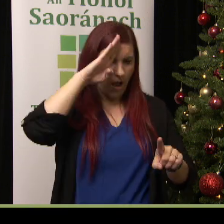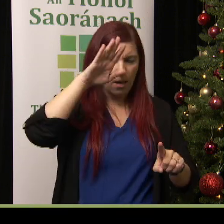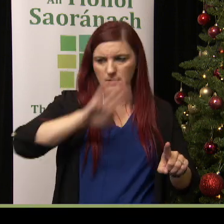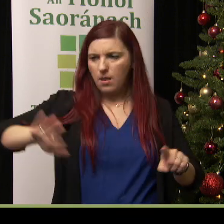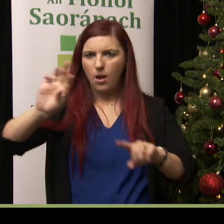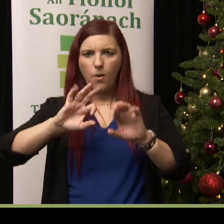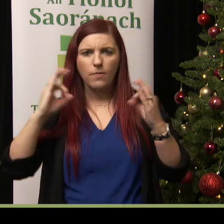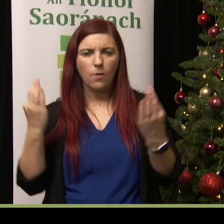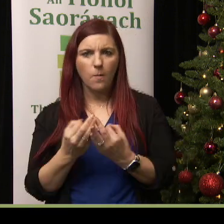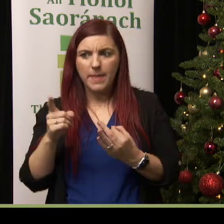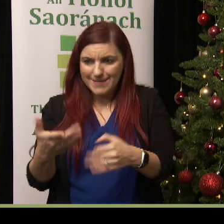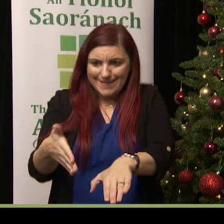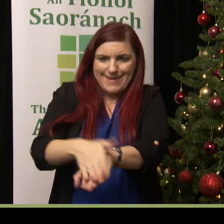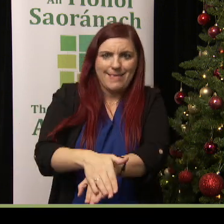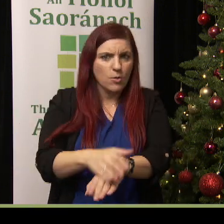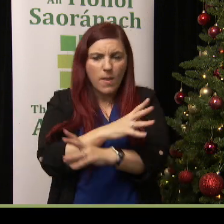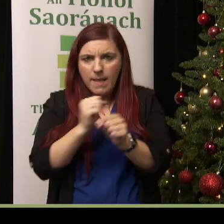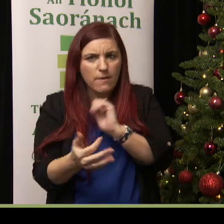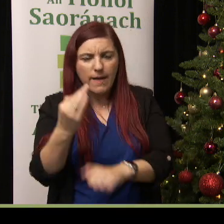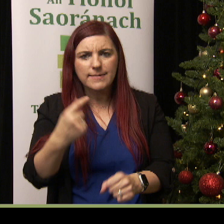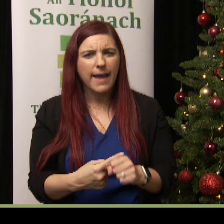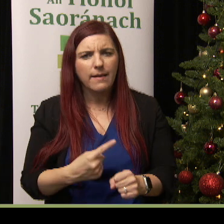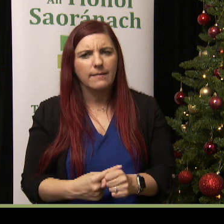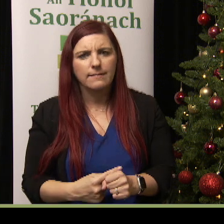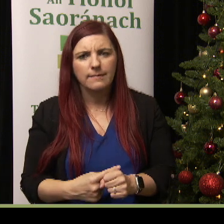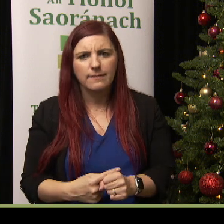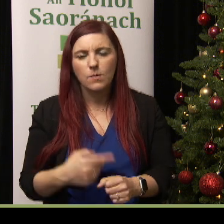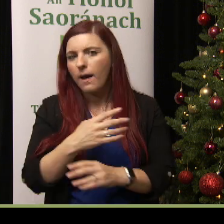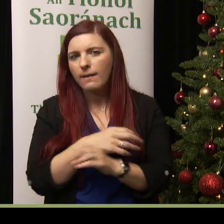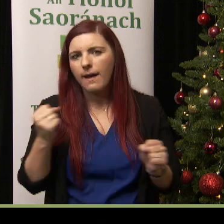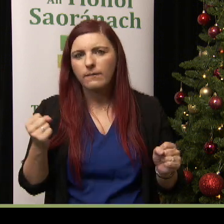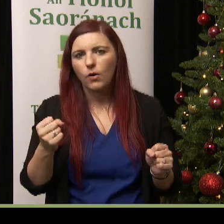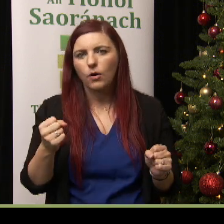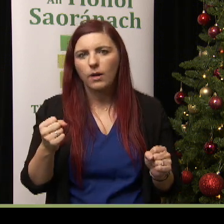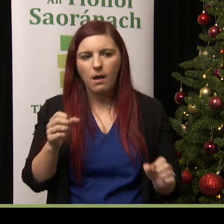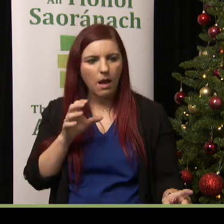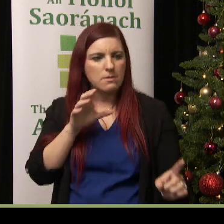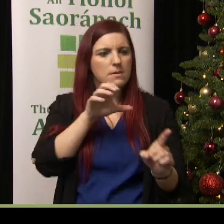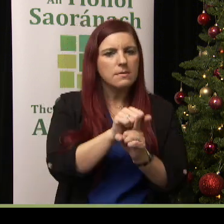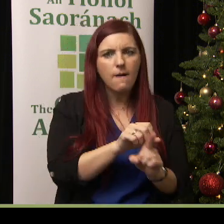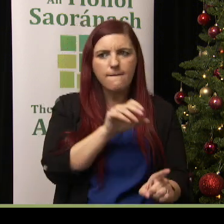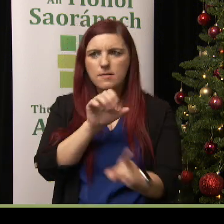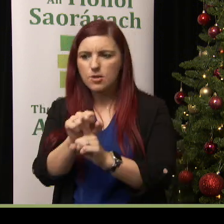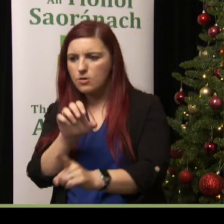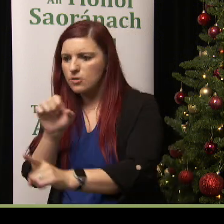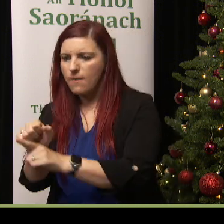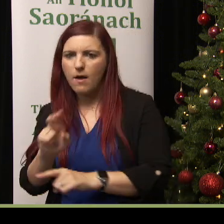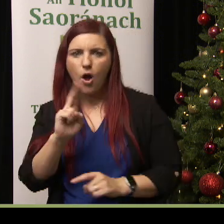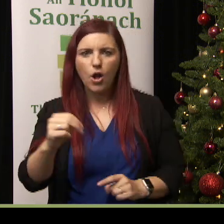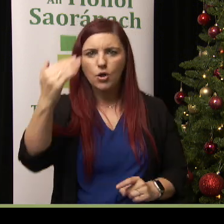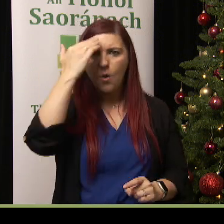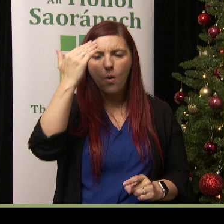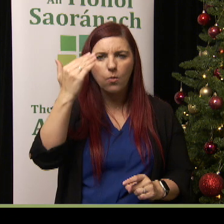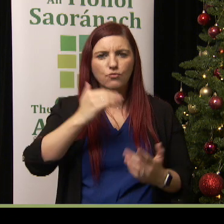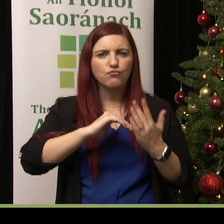death of a species. We can never find it again. We can actually never discover the unknown remedy,